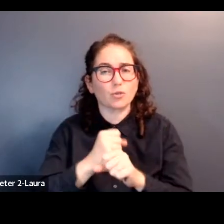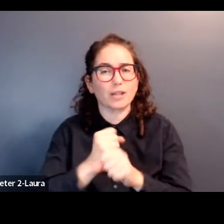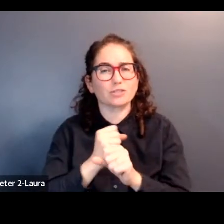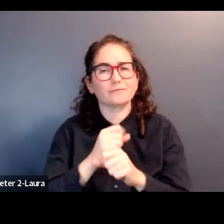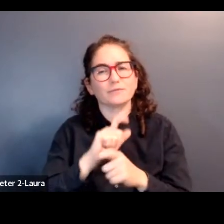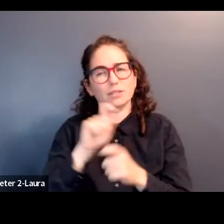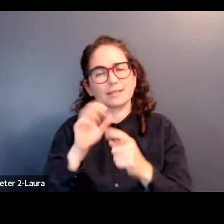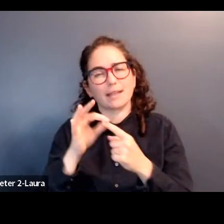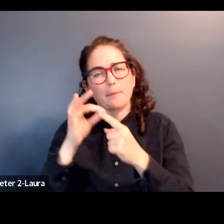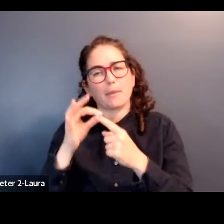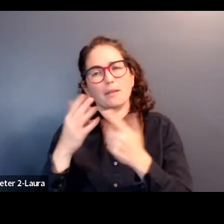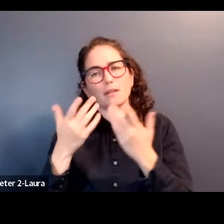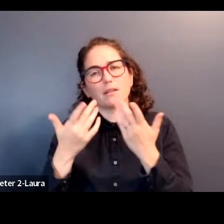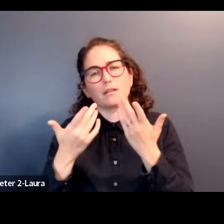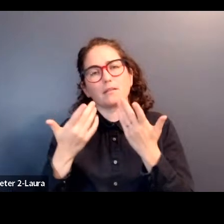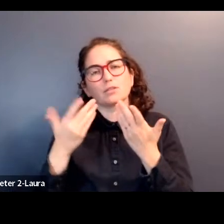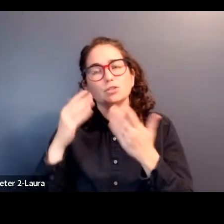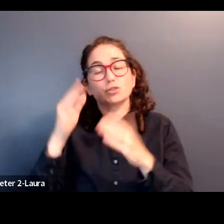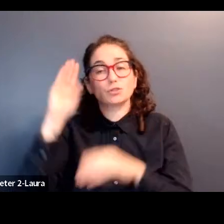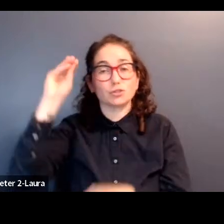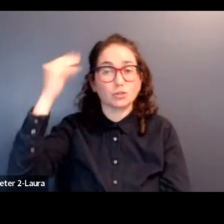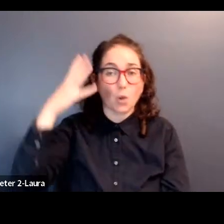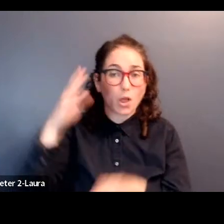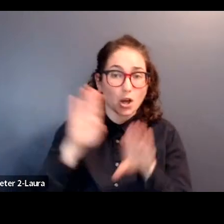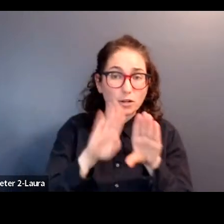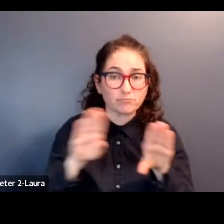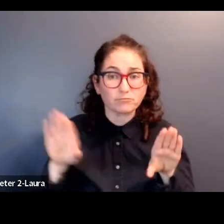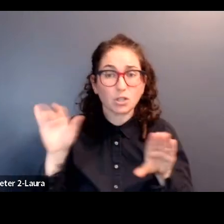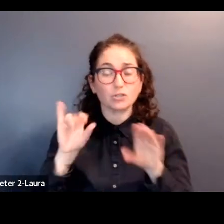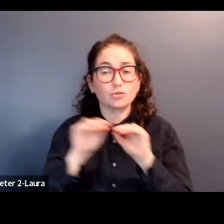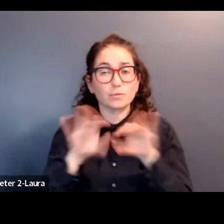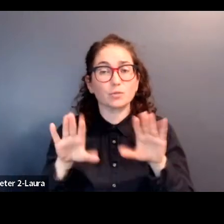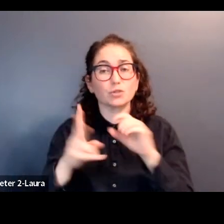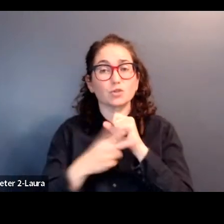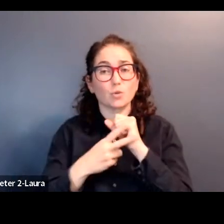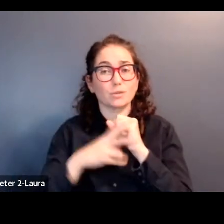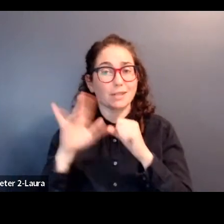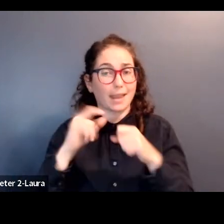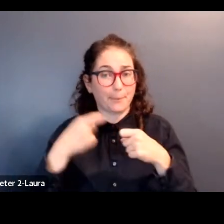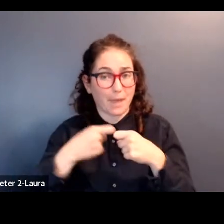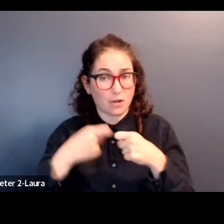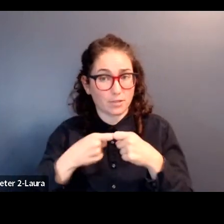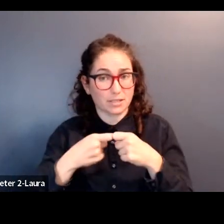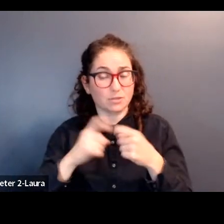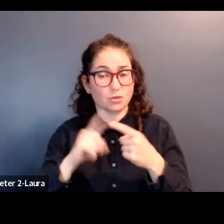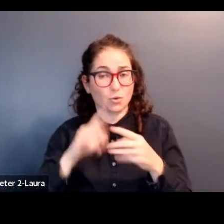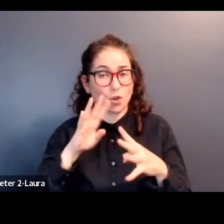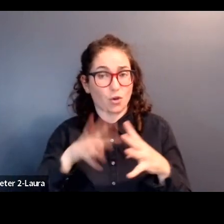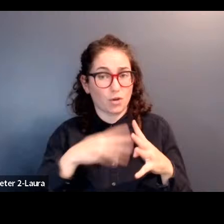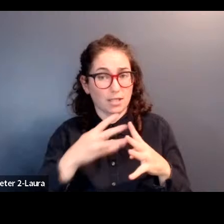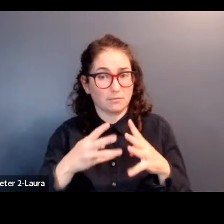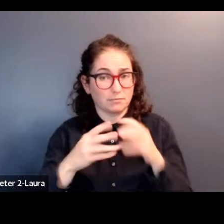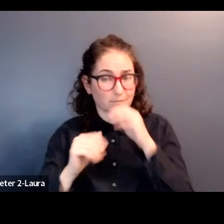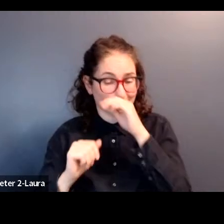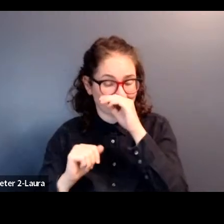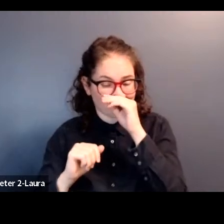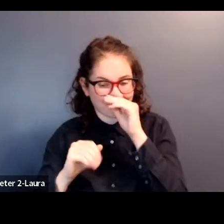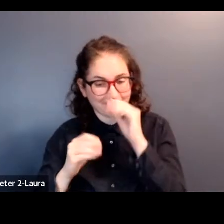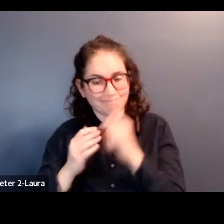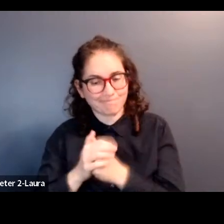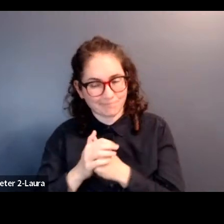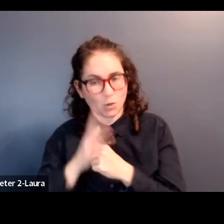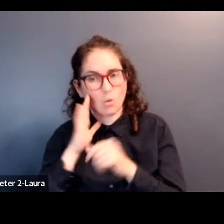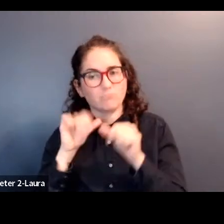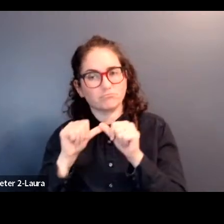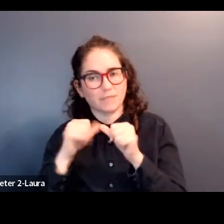particular, and distributed storage, so that's batteries, into the grid, we'll continue to